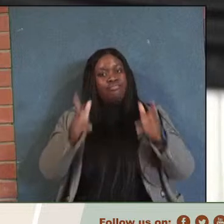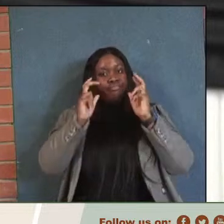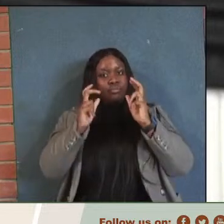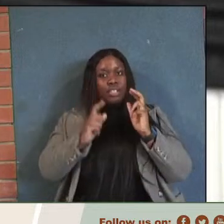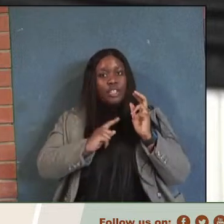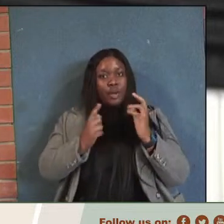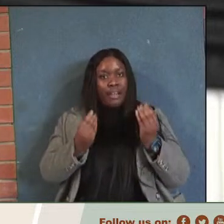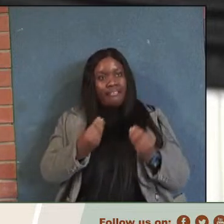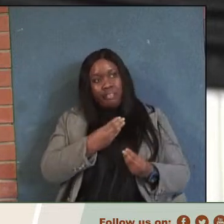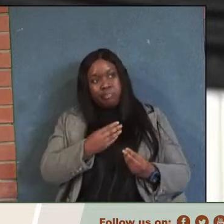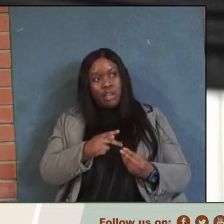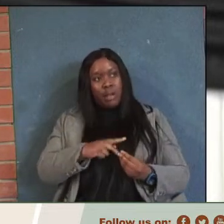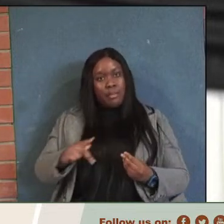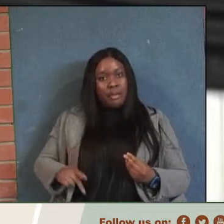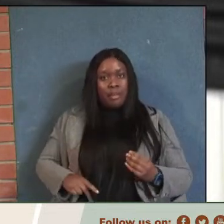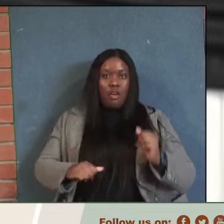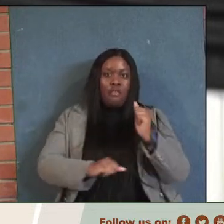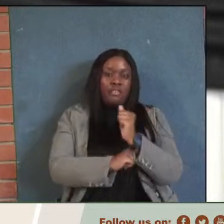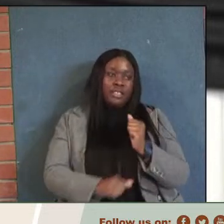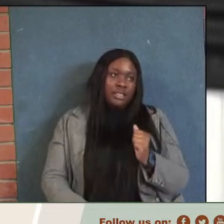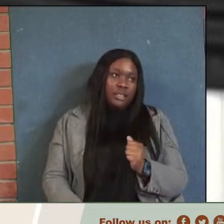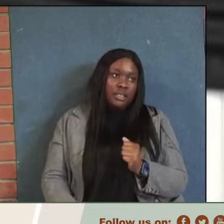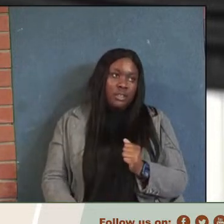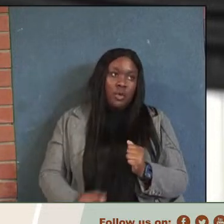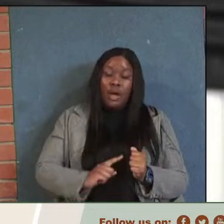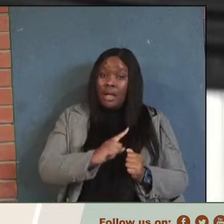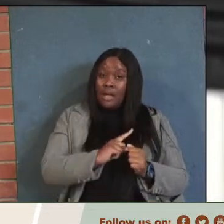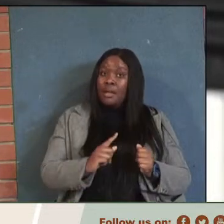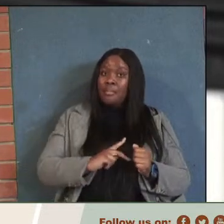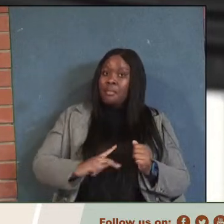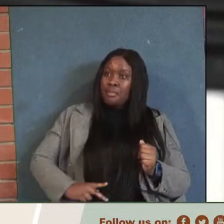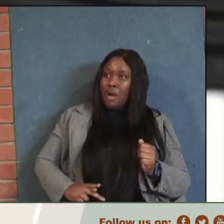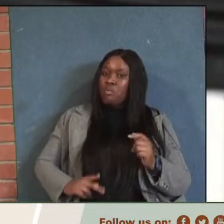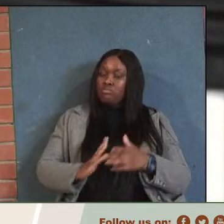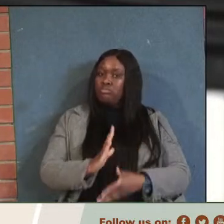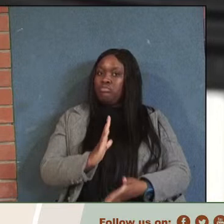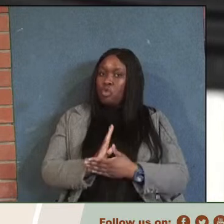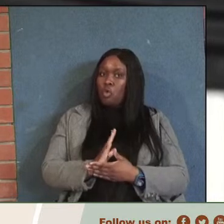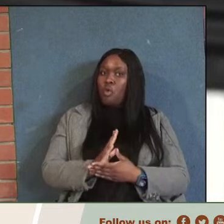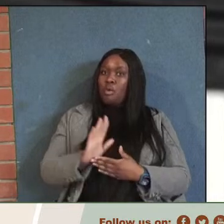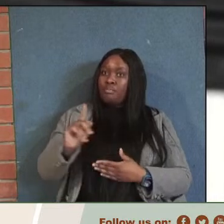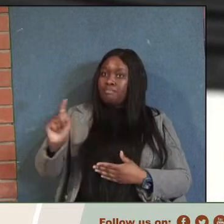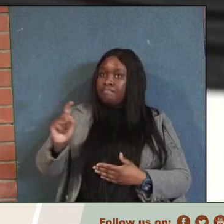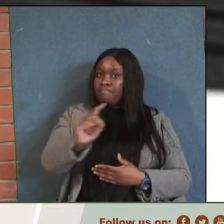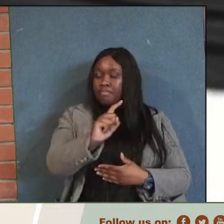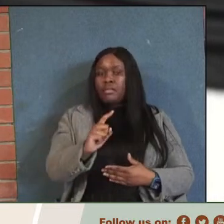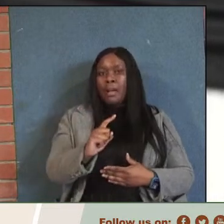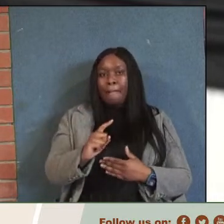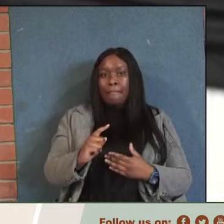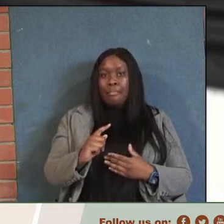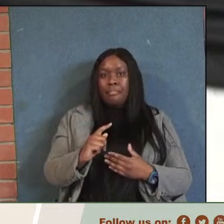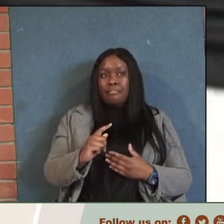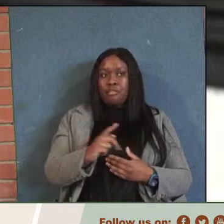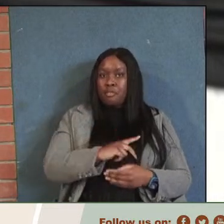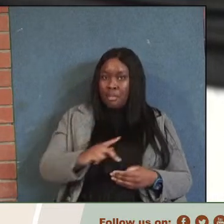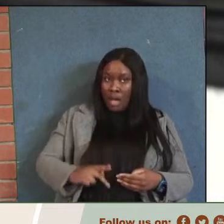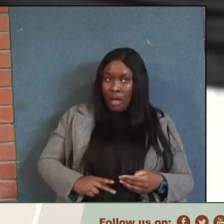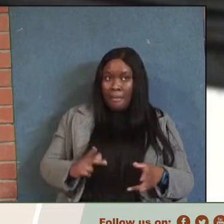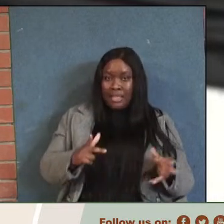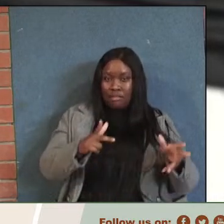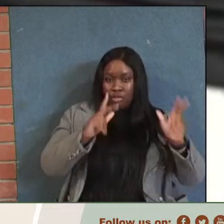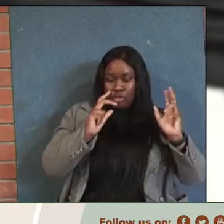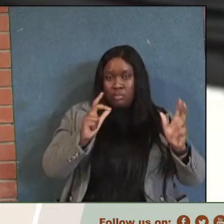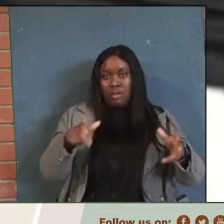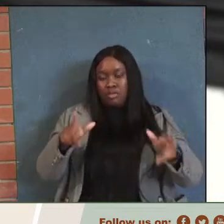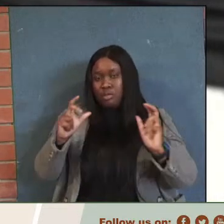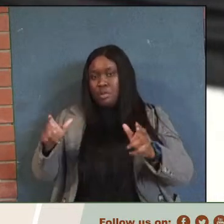Office of the Premier, because the Premier will make sure that those departments, they respond to these